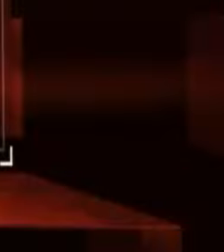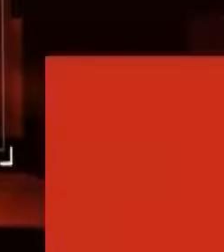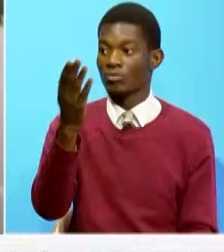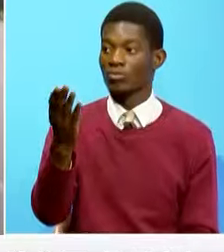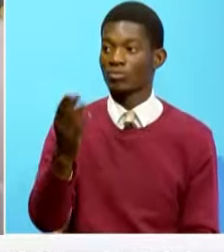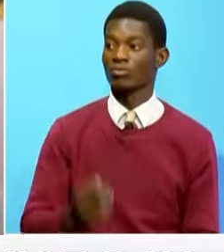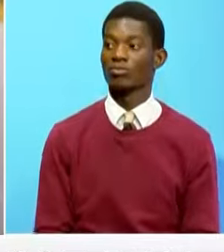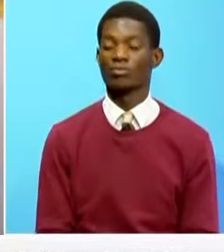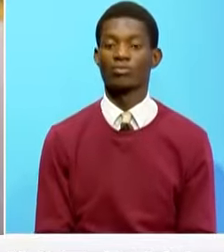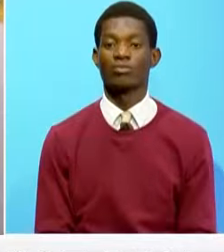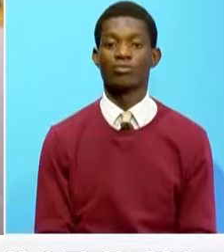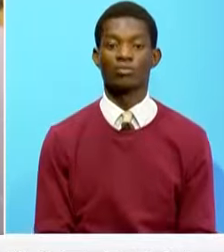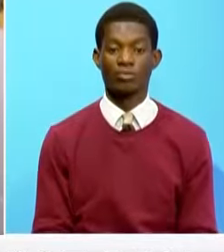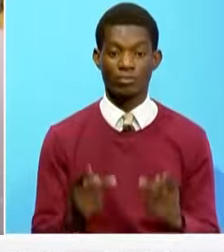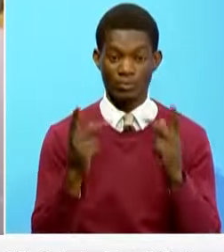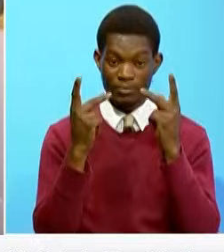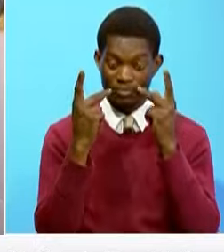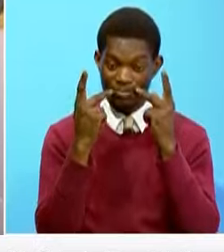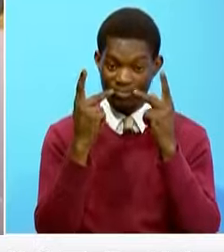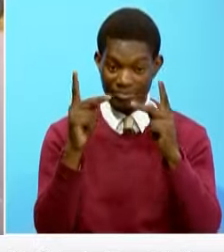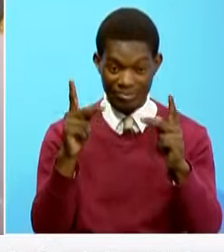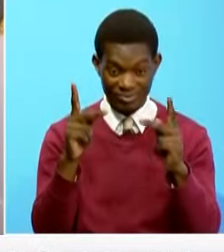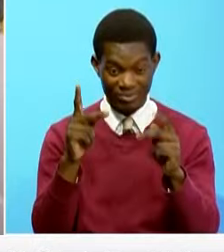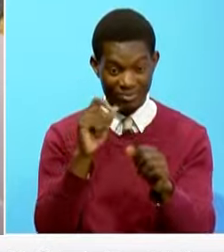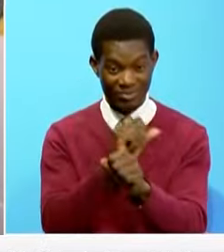servants commemorate Public Service Day.